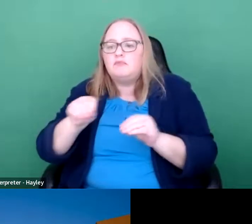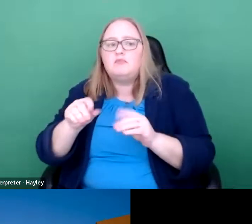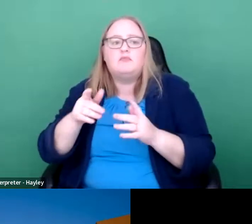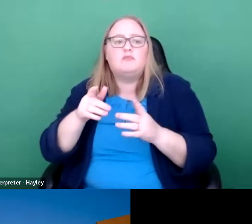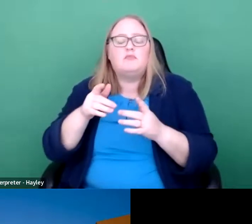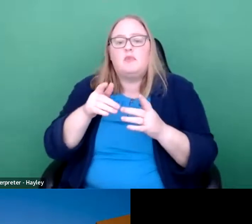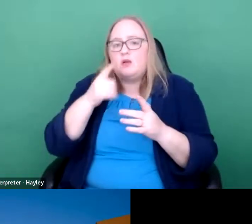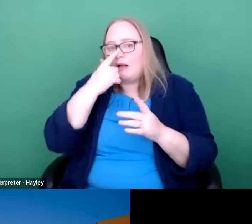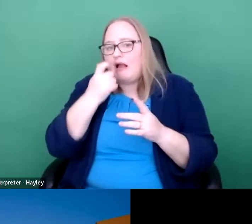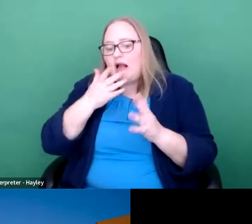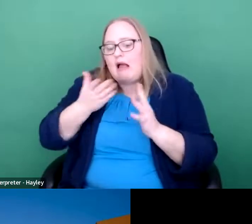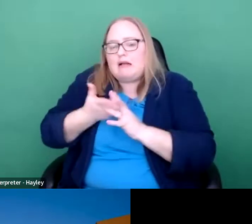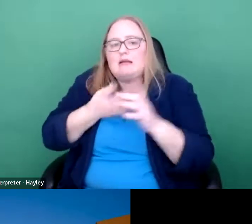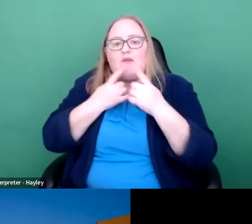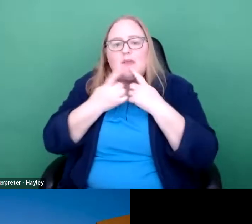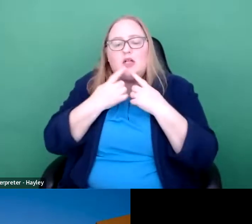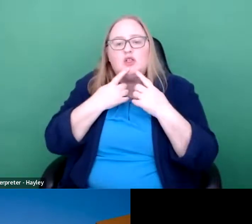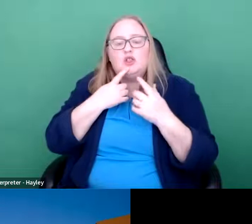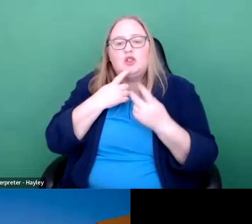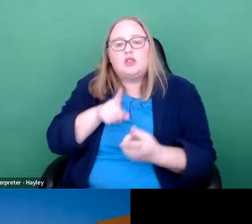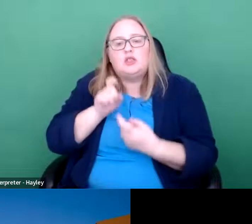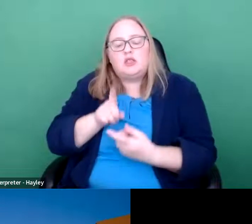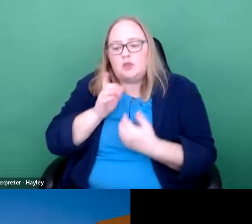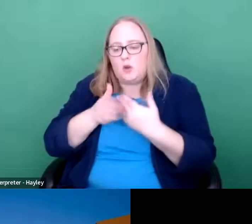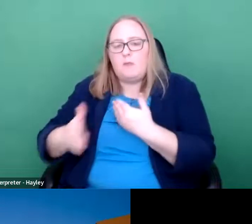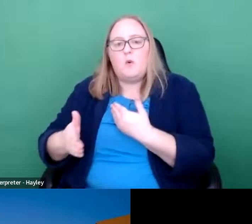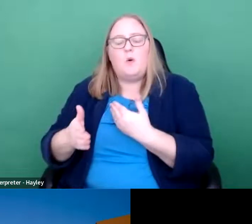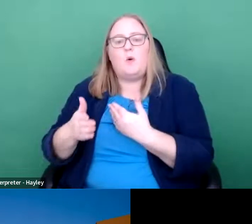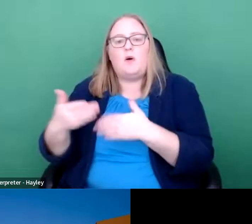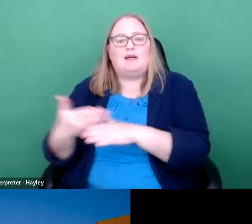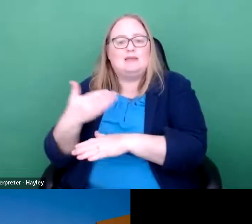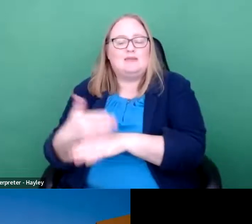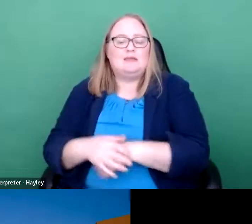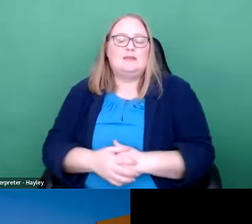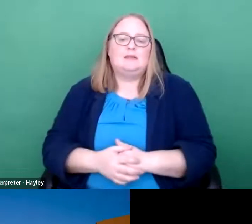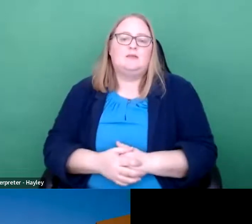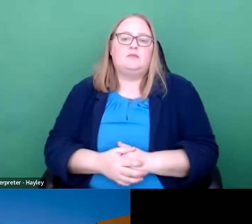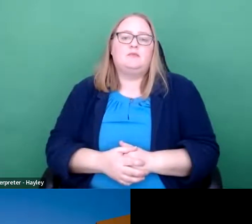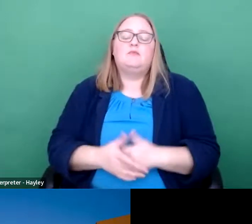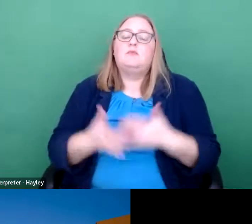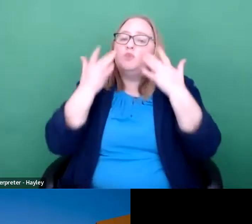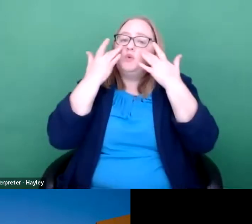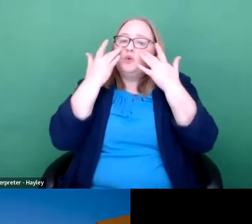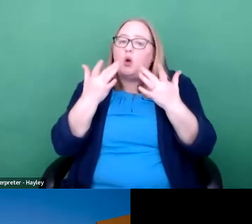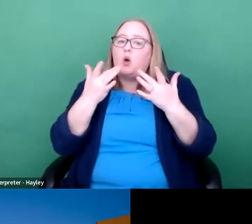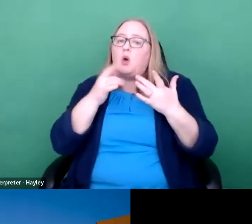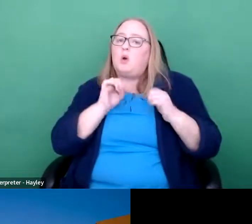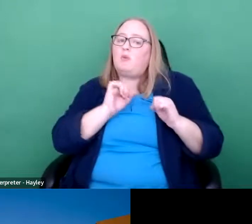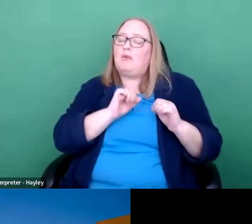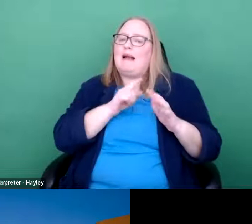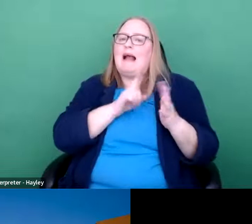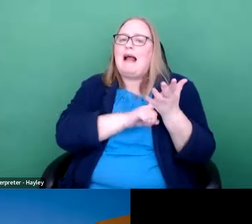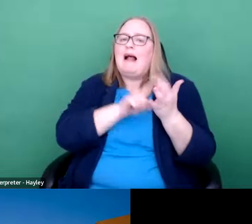making in terms of the activities people engaged in more. This showed the potential that Ellen writes about to